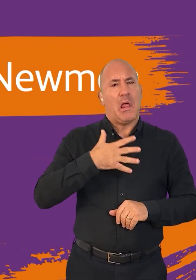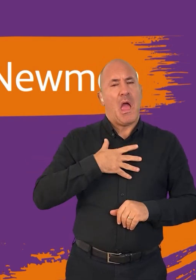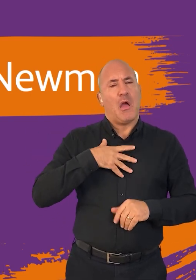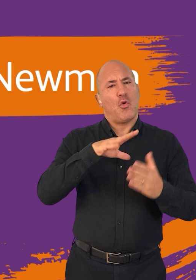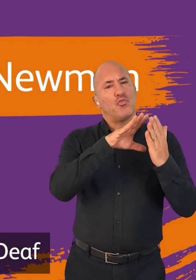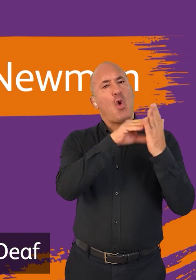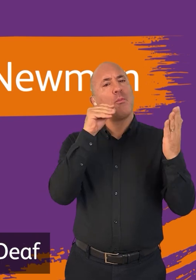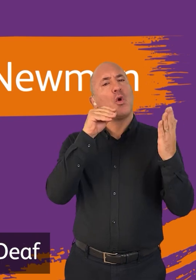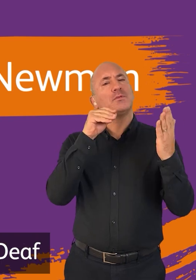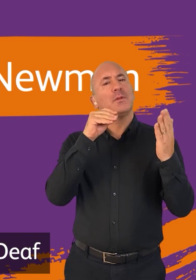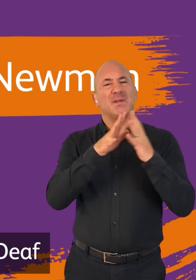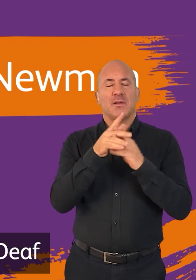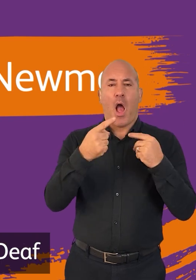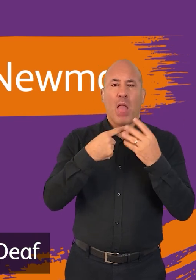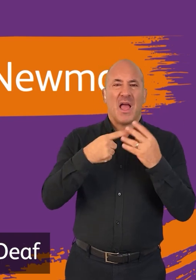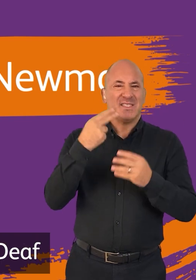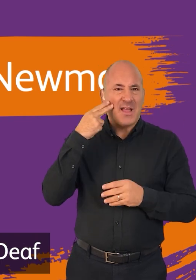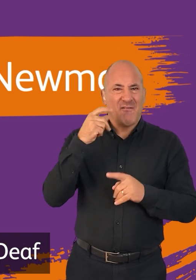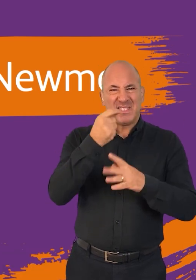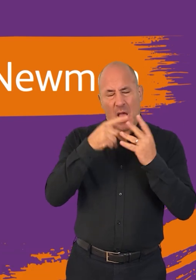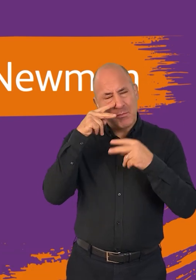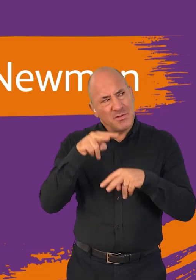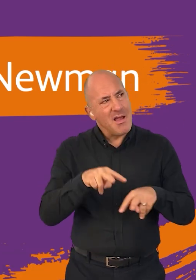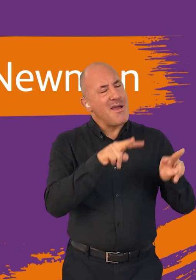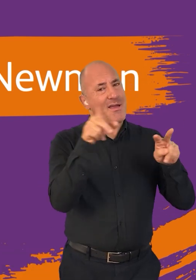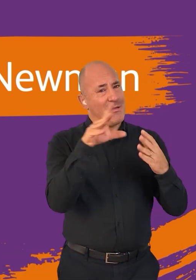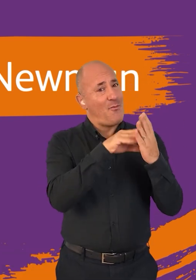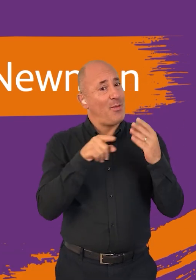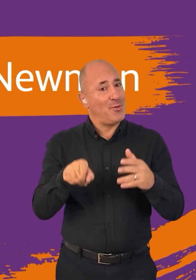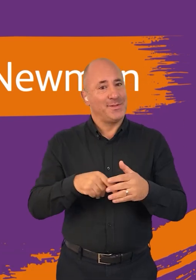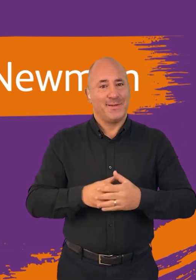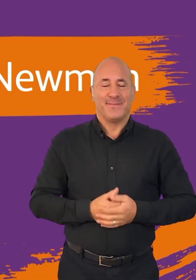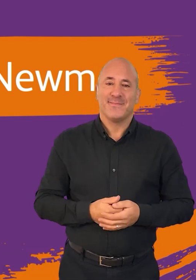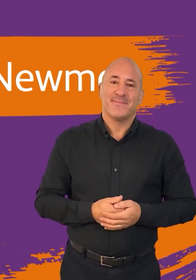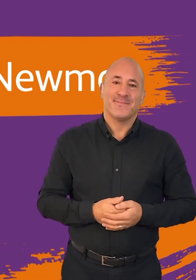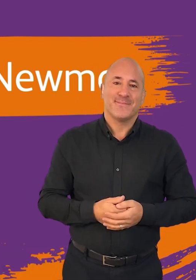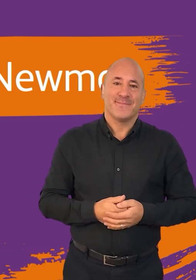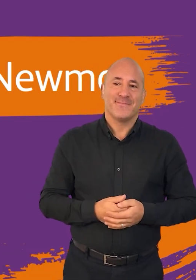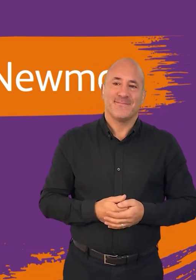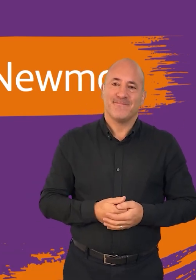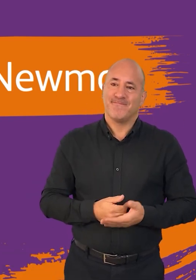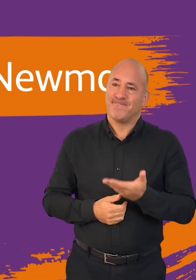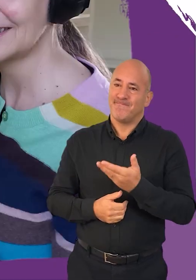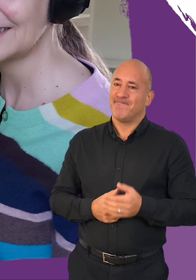take part and enjoys being a role model to other deaf and disabled people.